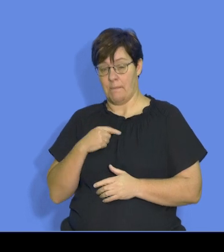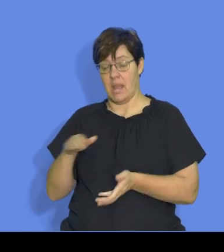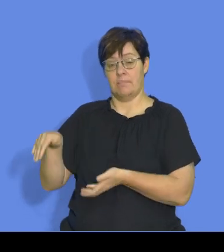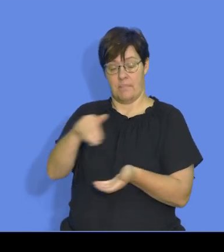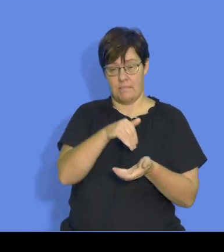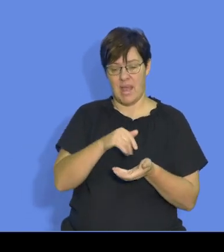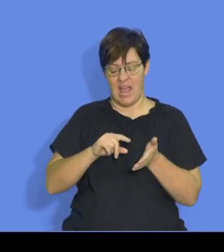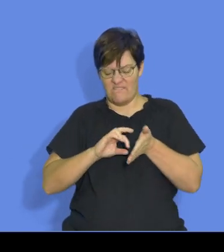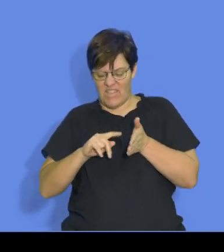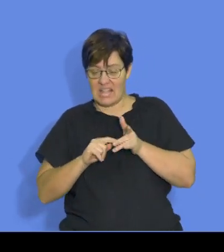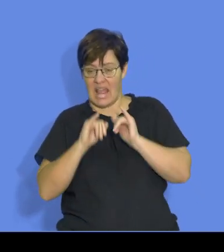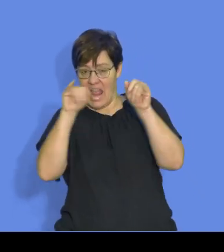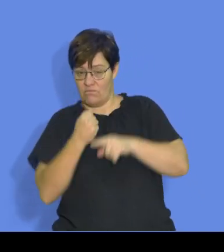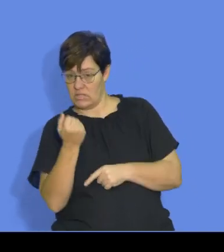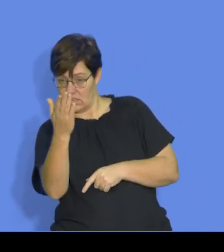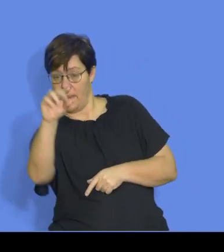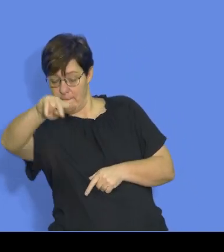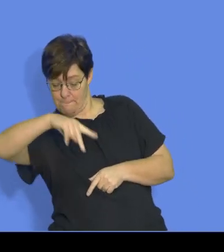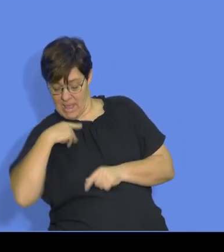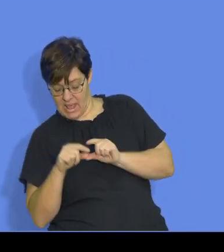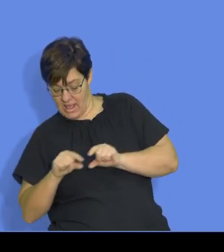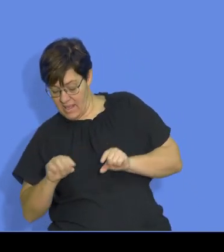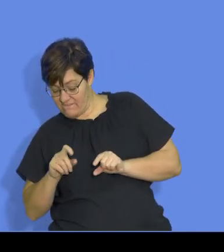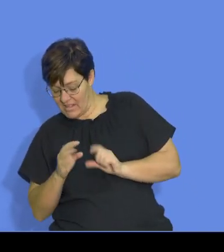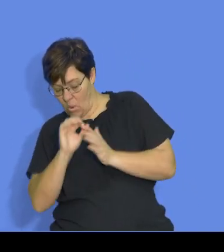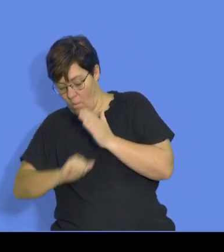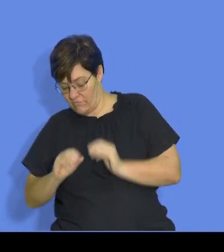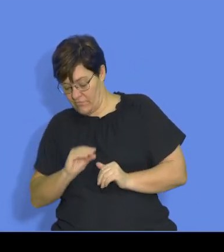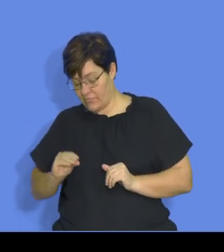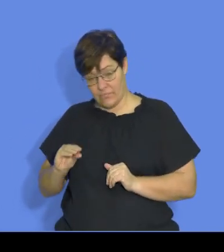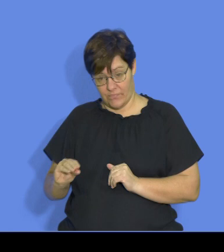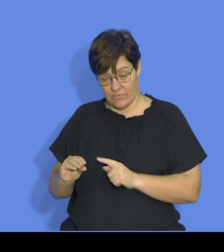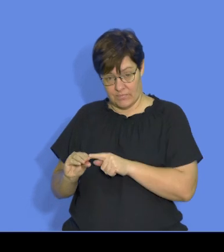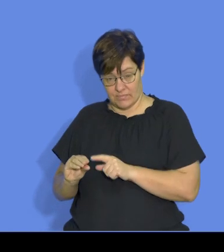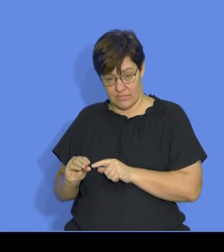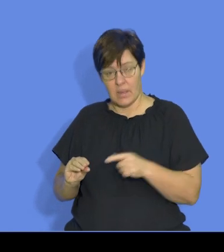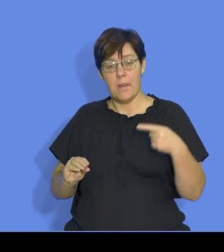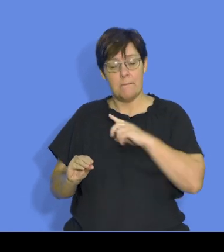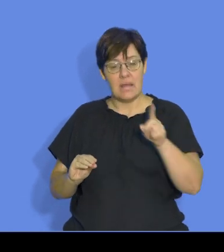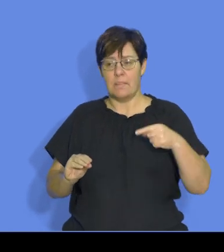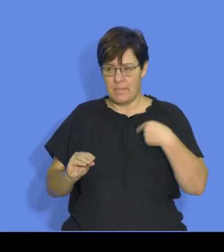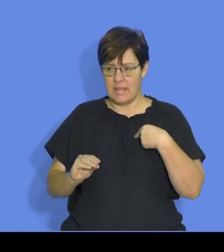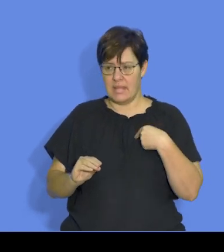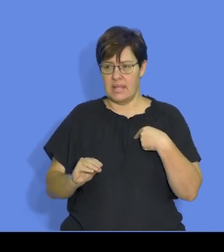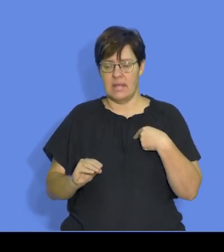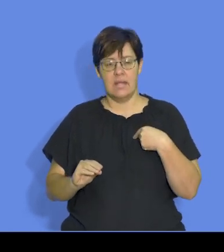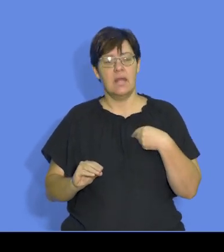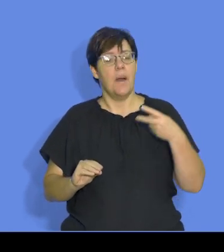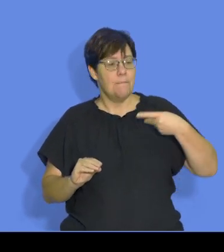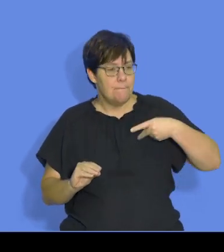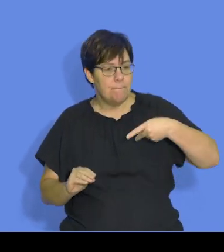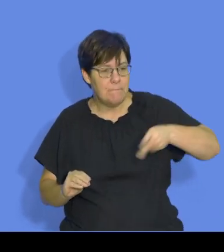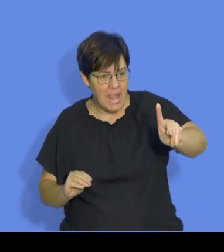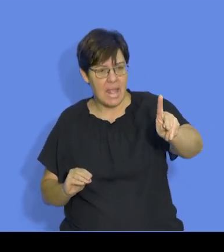collected 140 Rand worth of VAT, and you've paid 84 Rand in input VAT which you